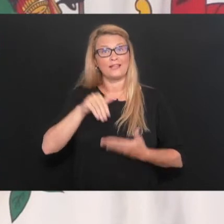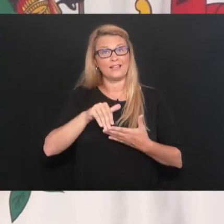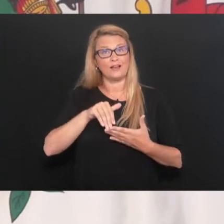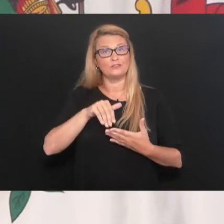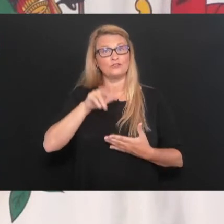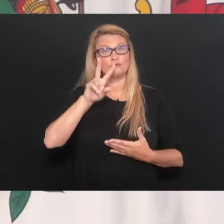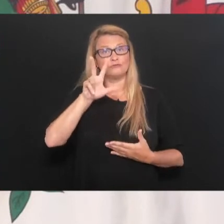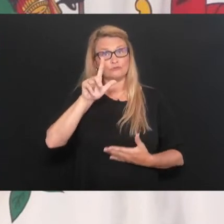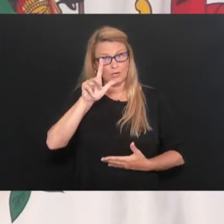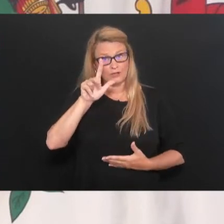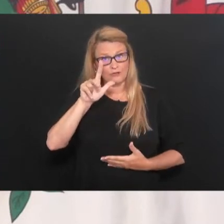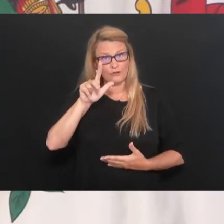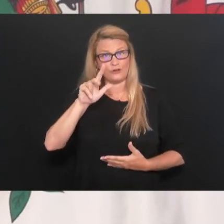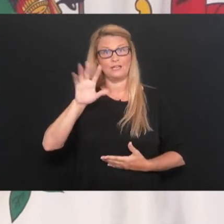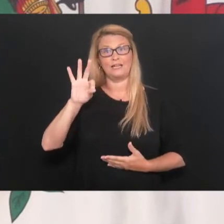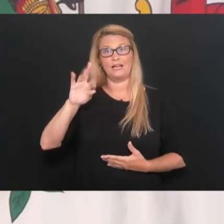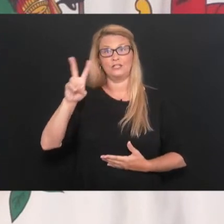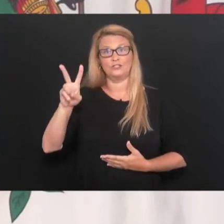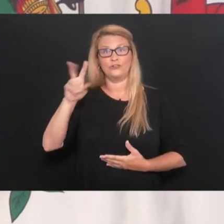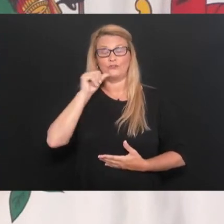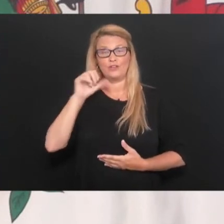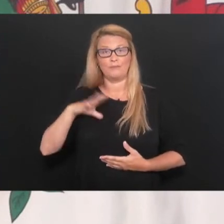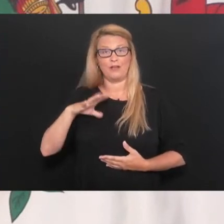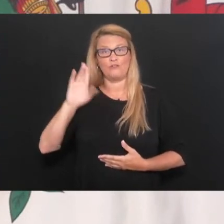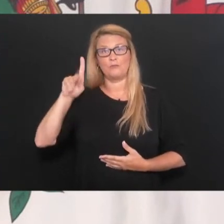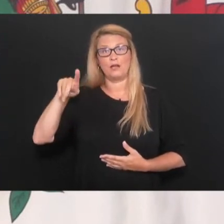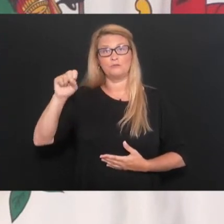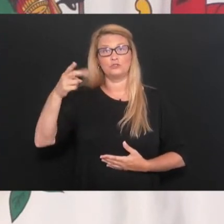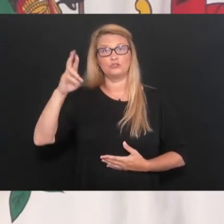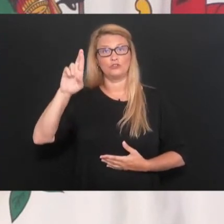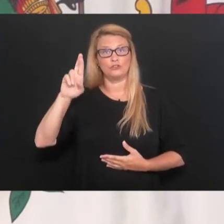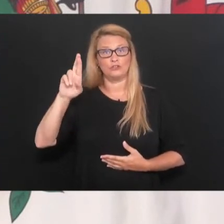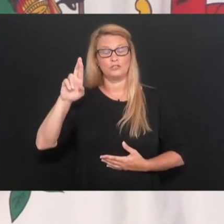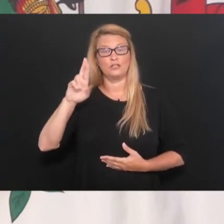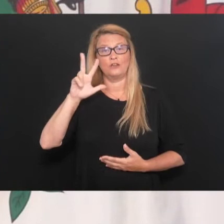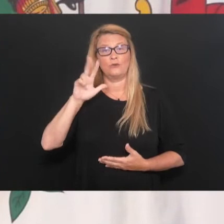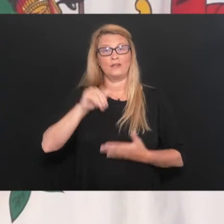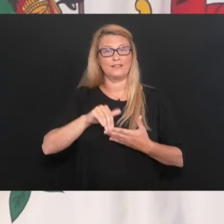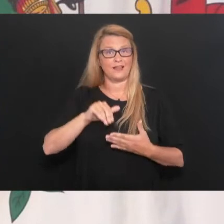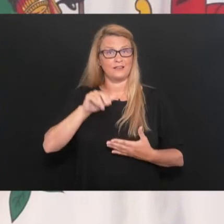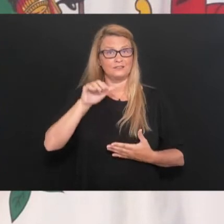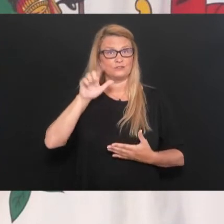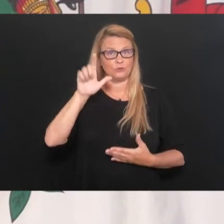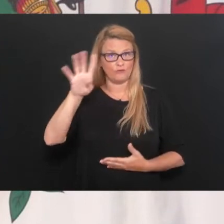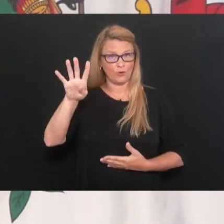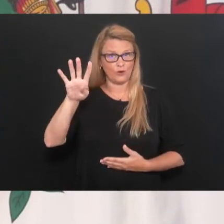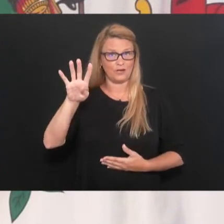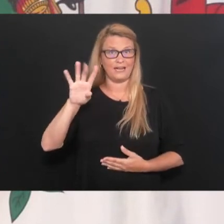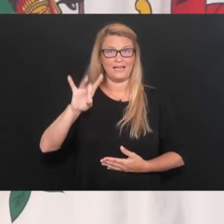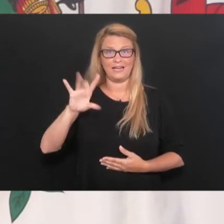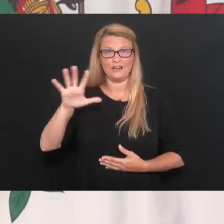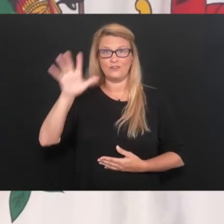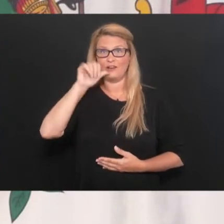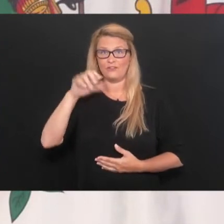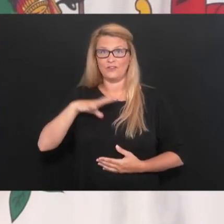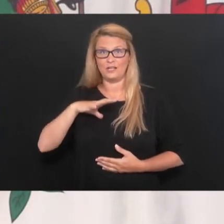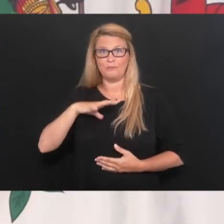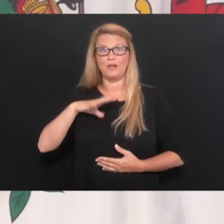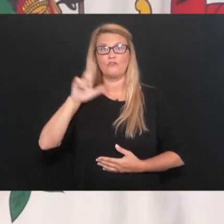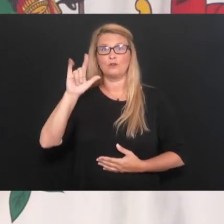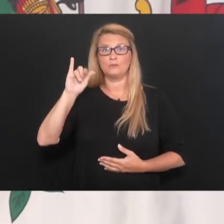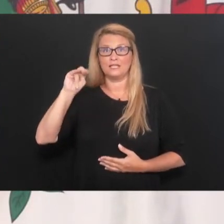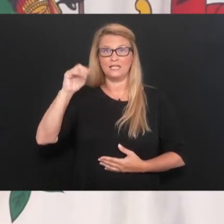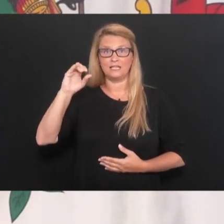is a 92-year-old female from Upshur County. The 3,024th death is an 85-year-old female from Lincoln